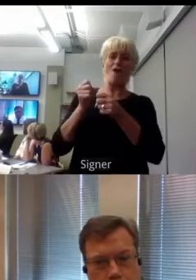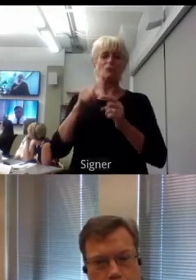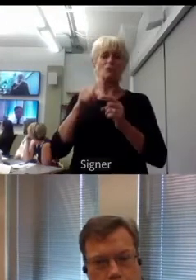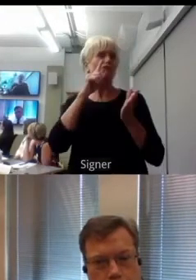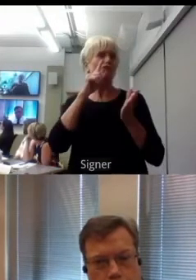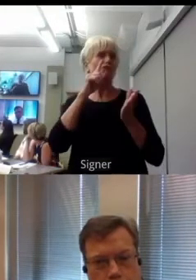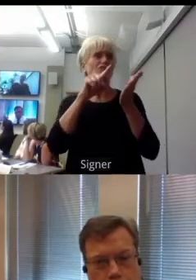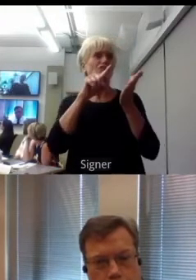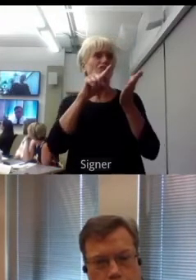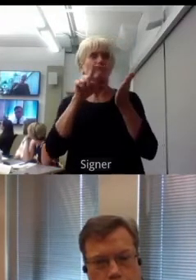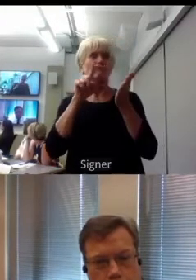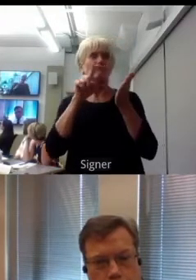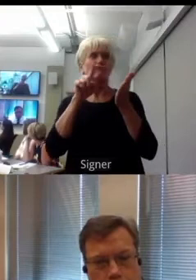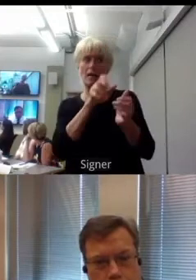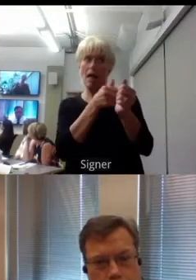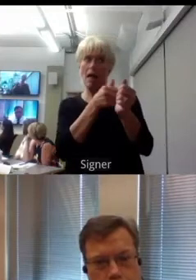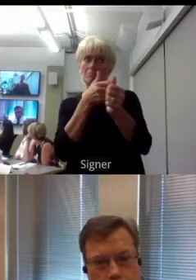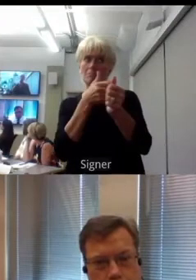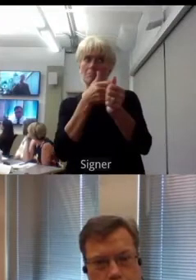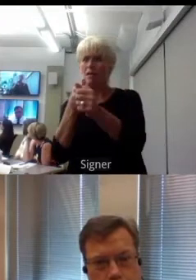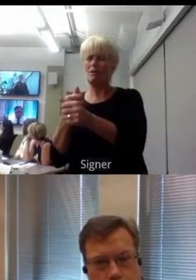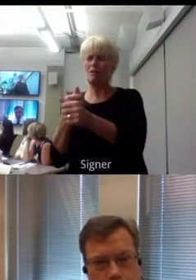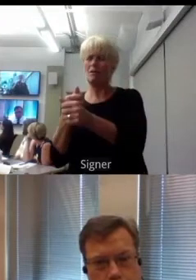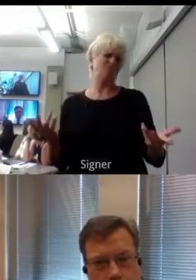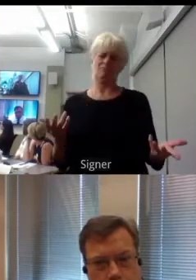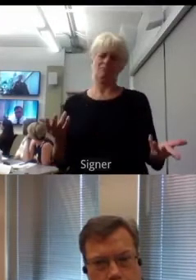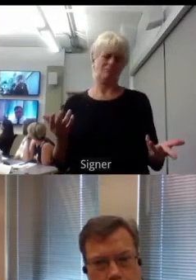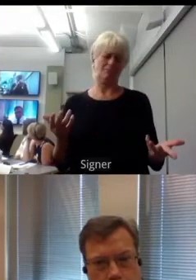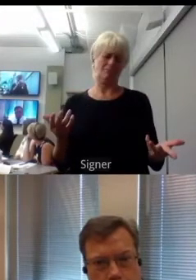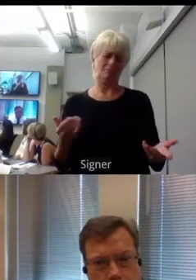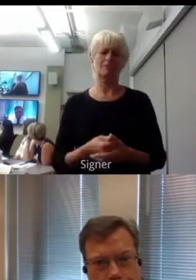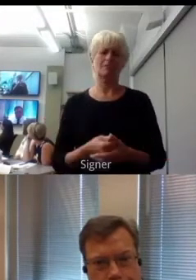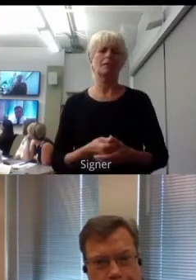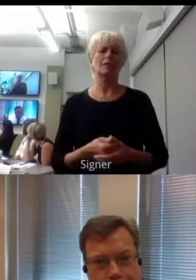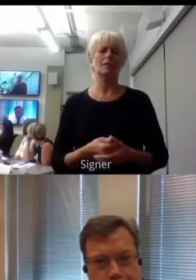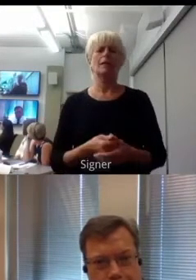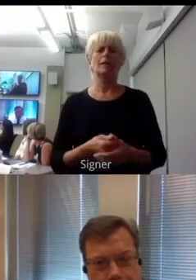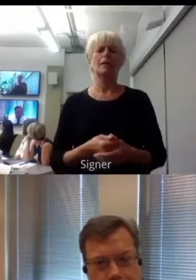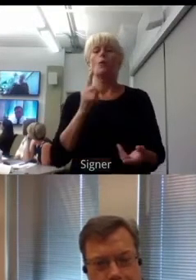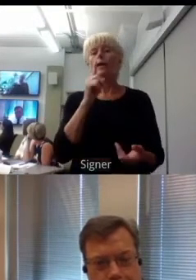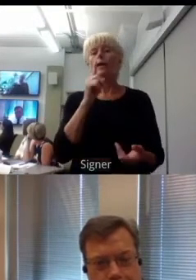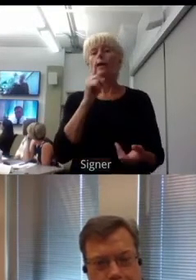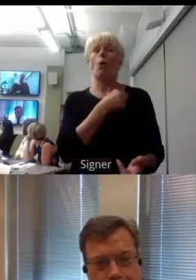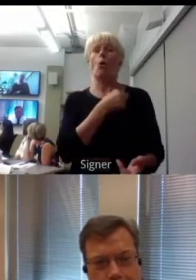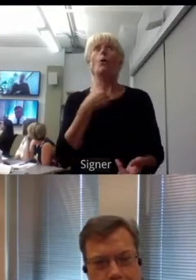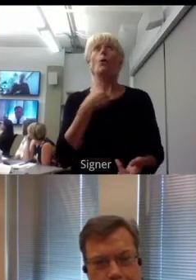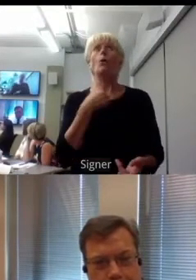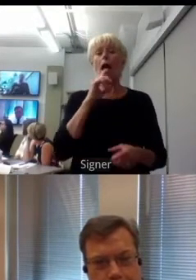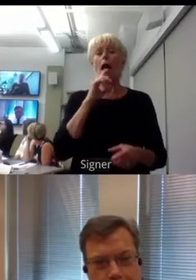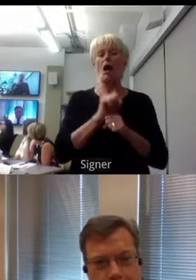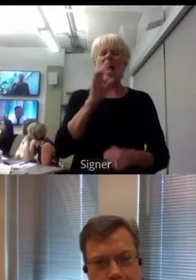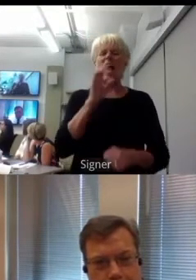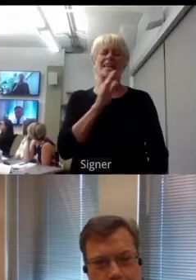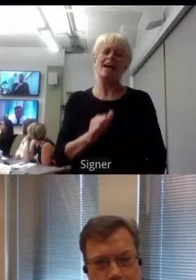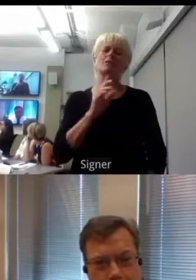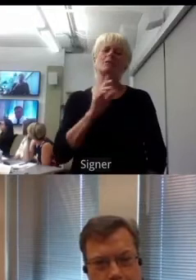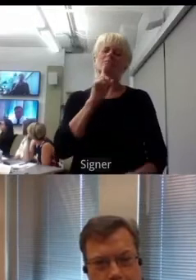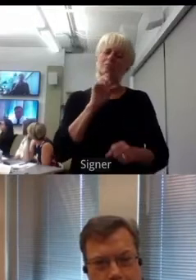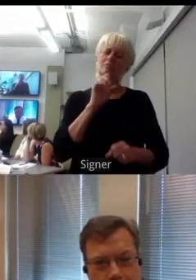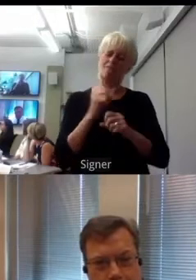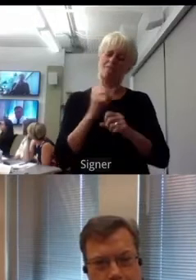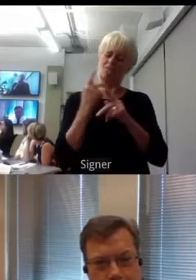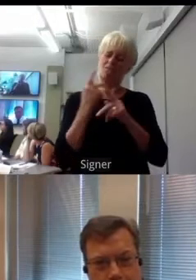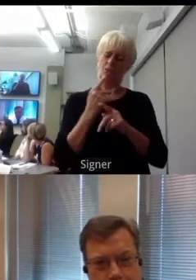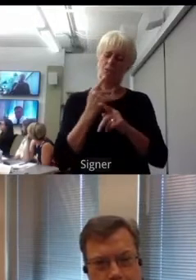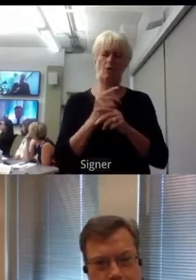anticipating your next question, we never really did figure out compliance. And at some point, there was a decision I had to make that, were we